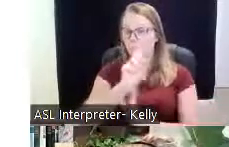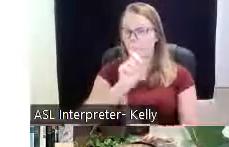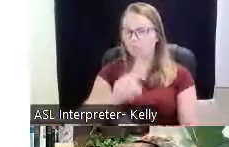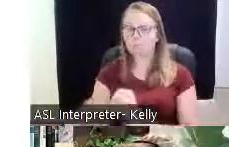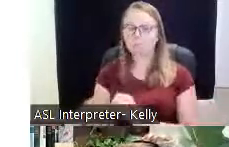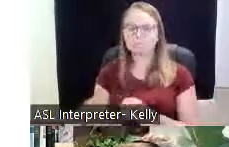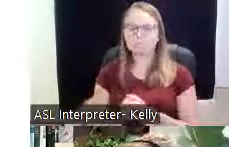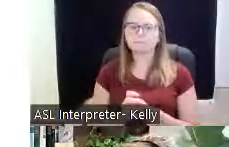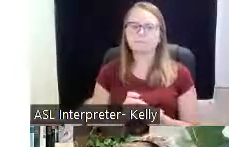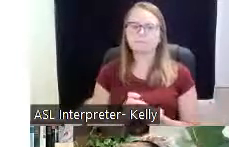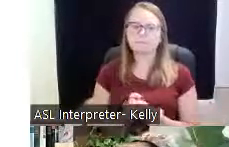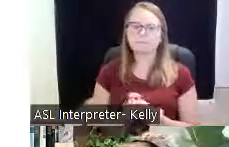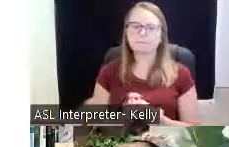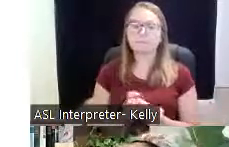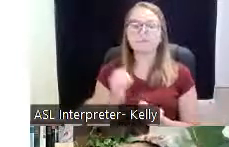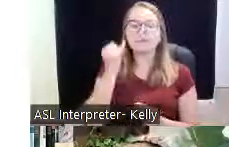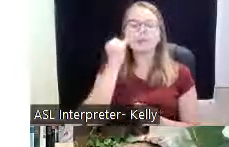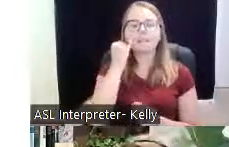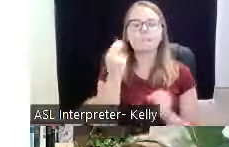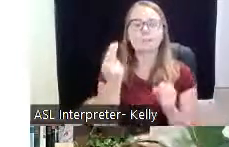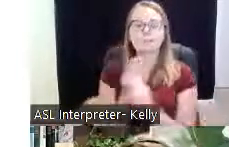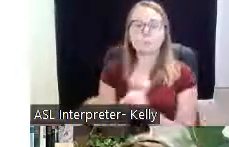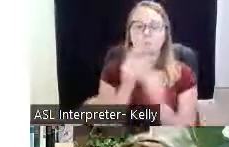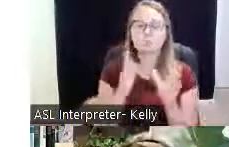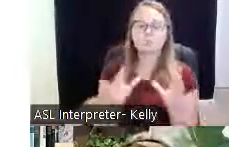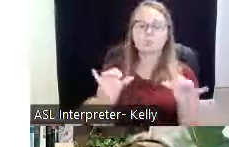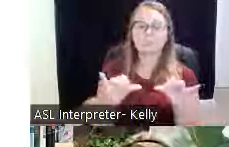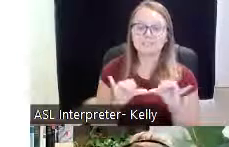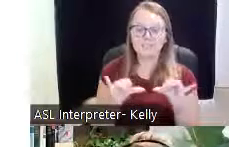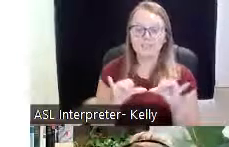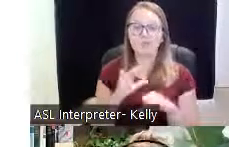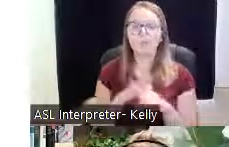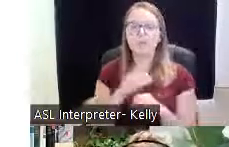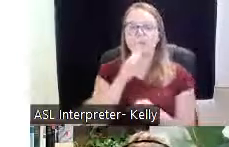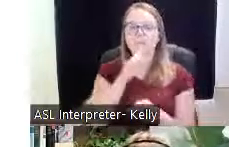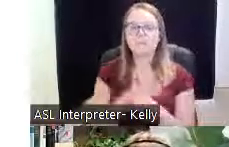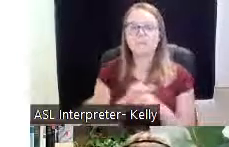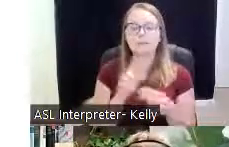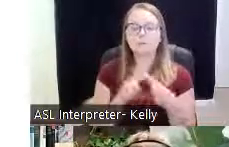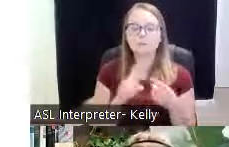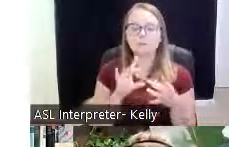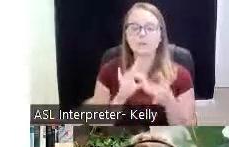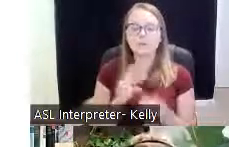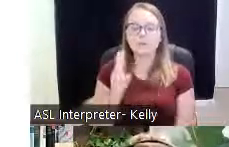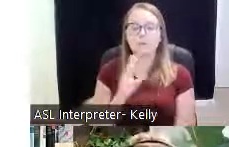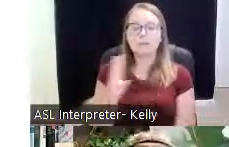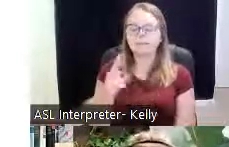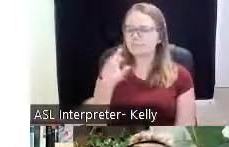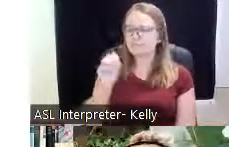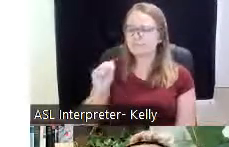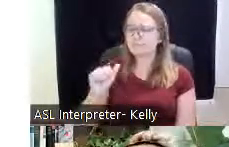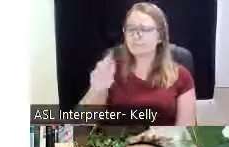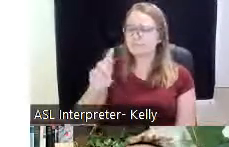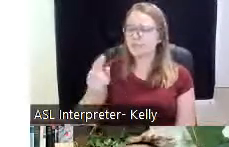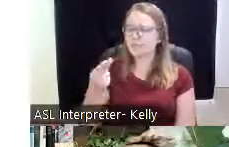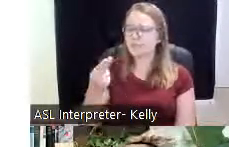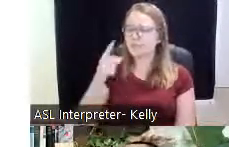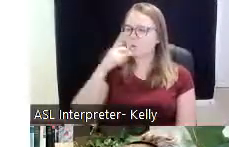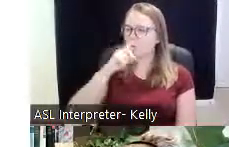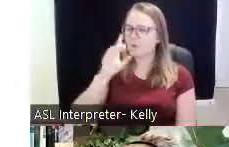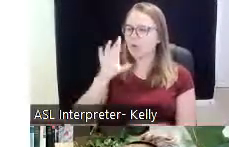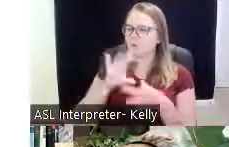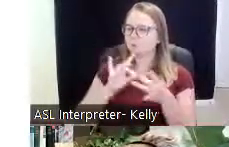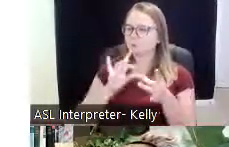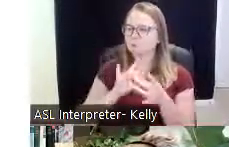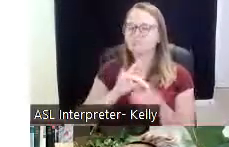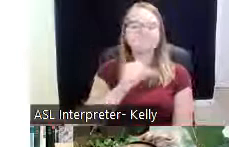There was a question if the user's scale is on the Commit to Connect website. Sarah, would you mind chiming in on that one?